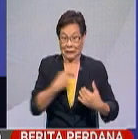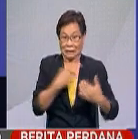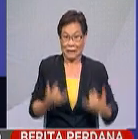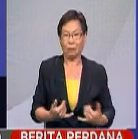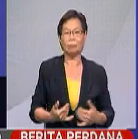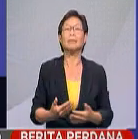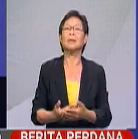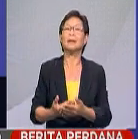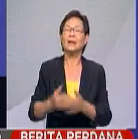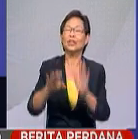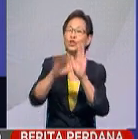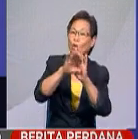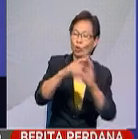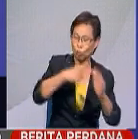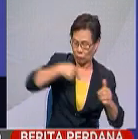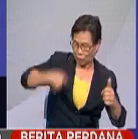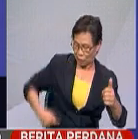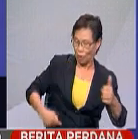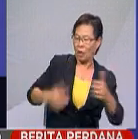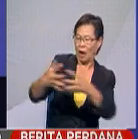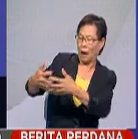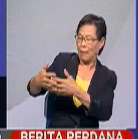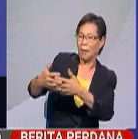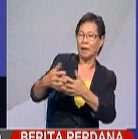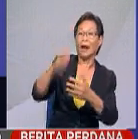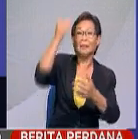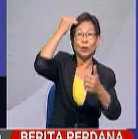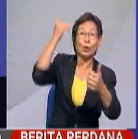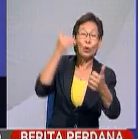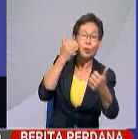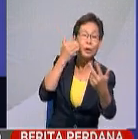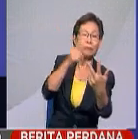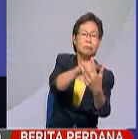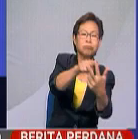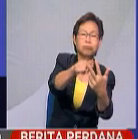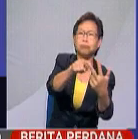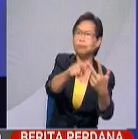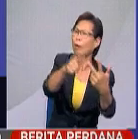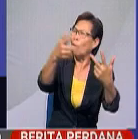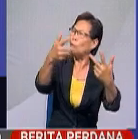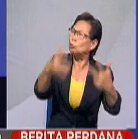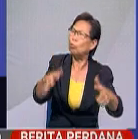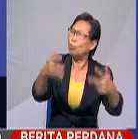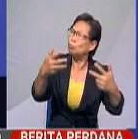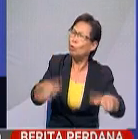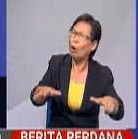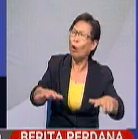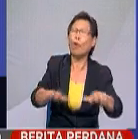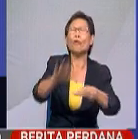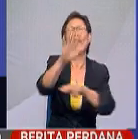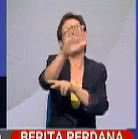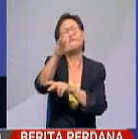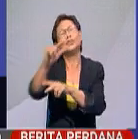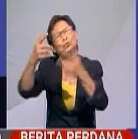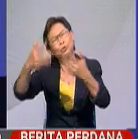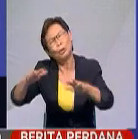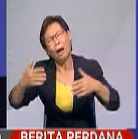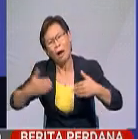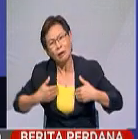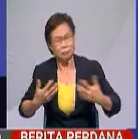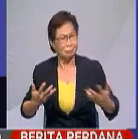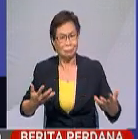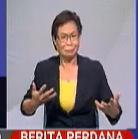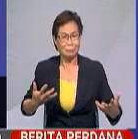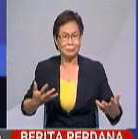China, the United States and South Korea are already rolling out 5G that will